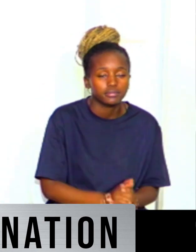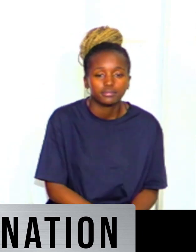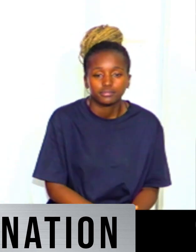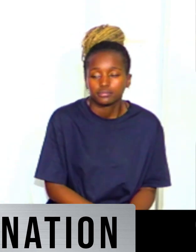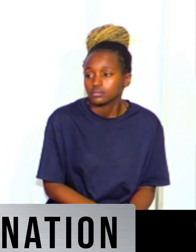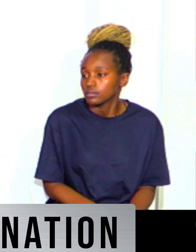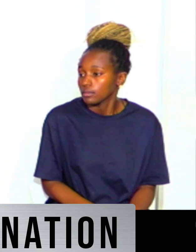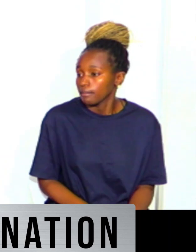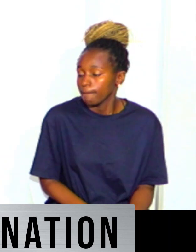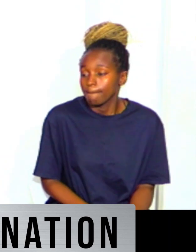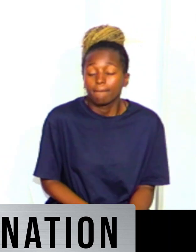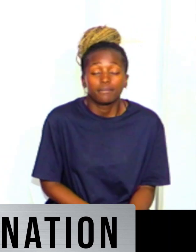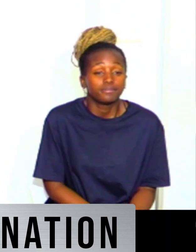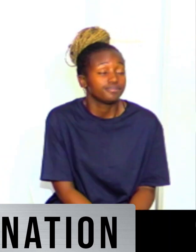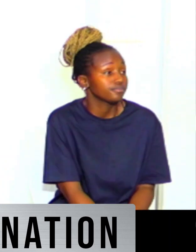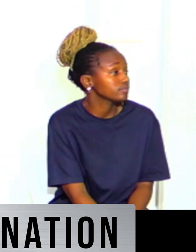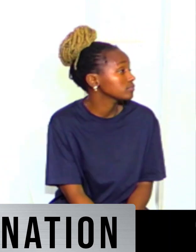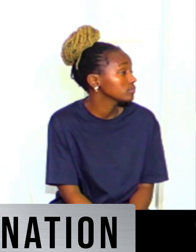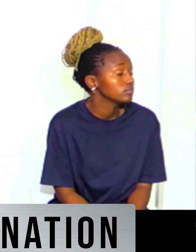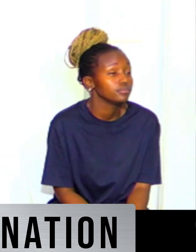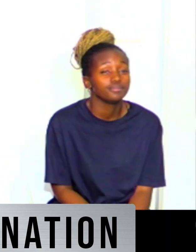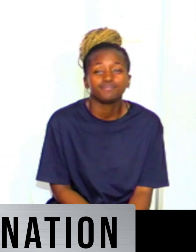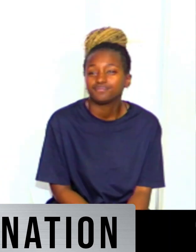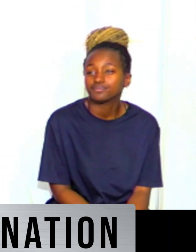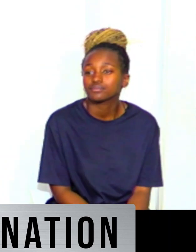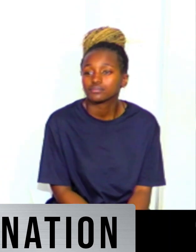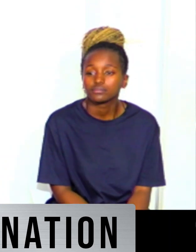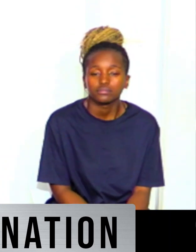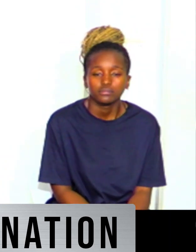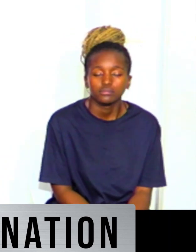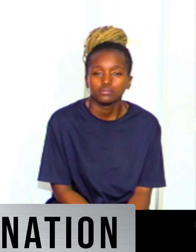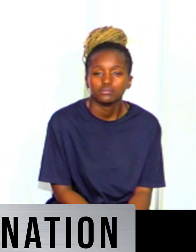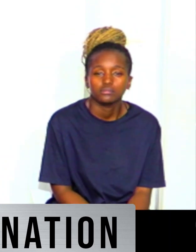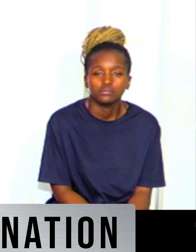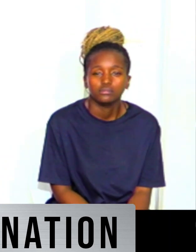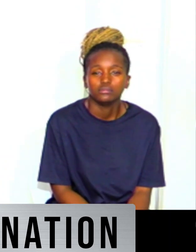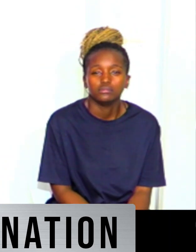it was 3 million. Remember that? It's transfer account.